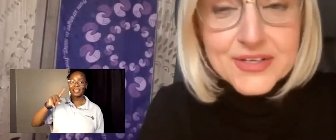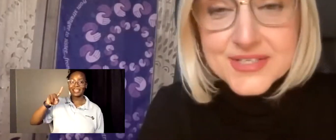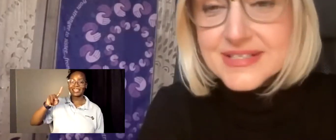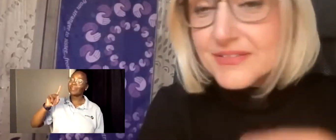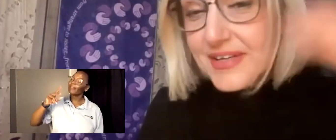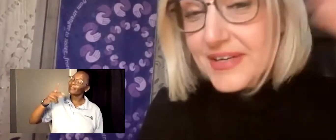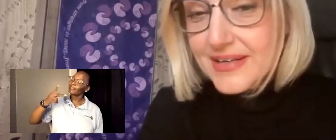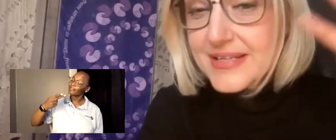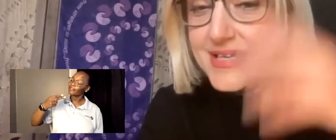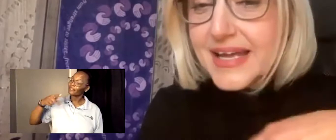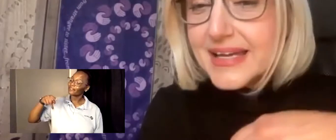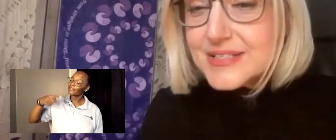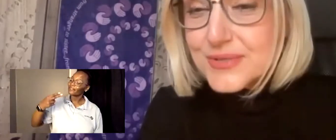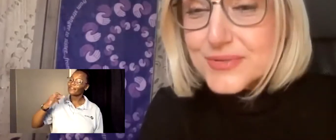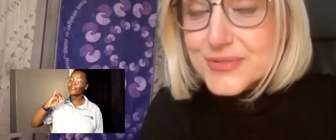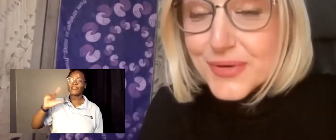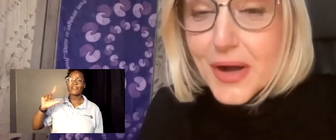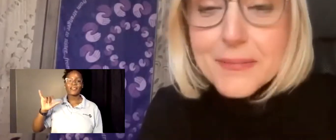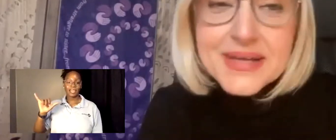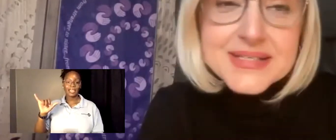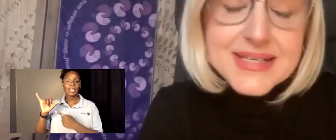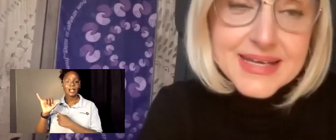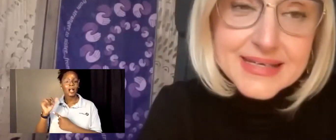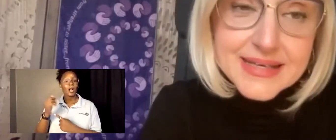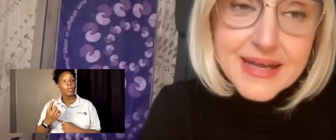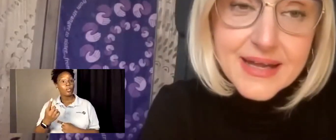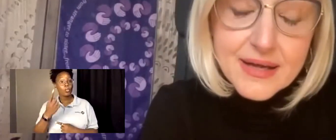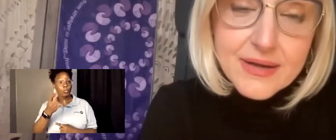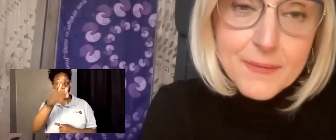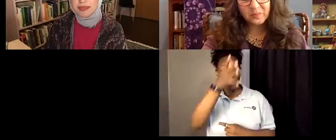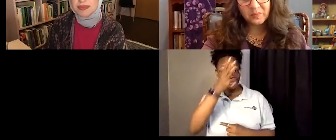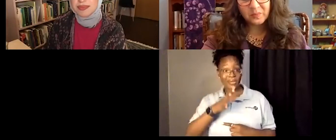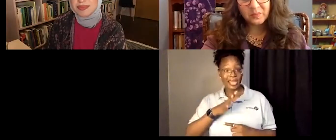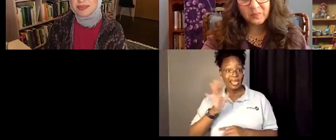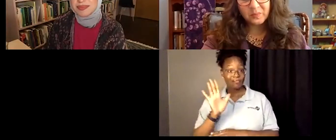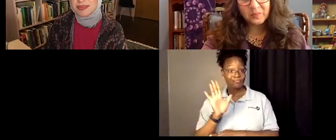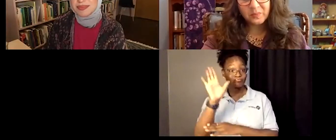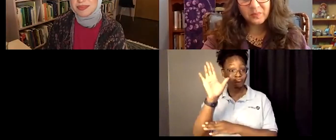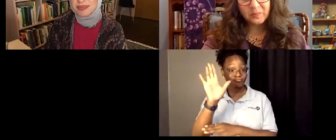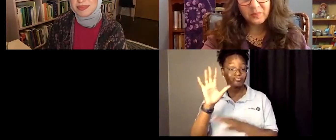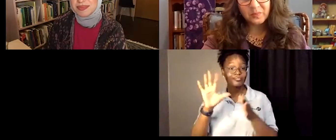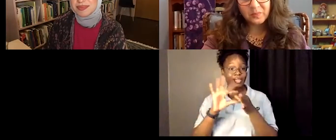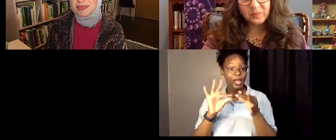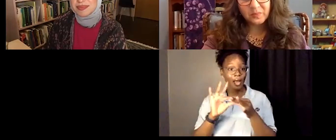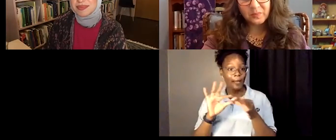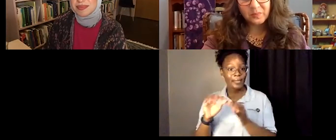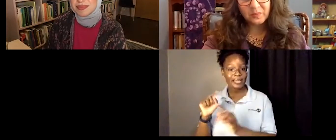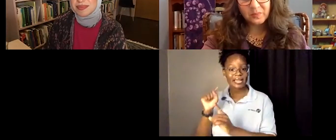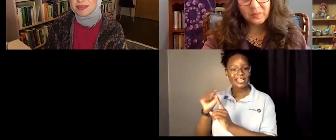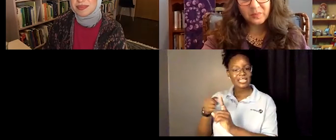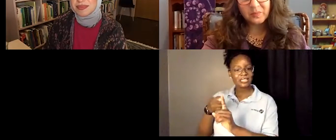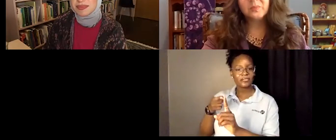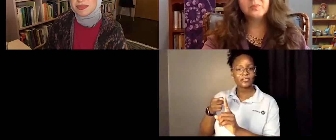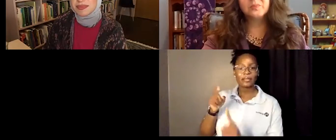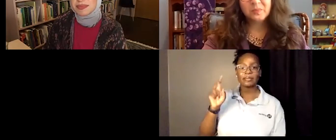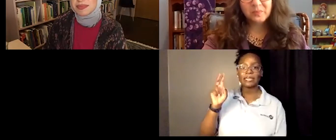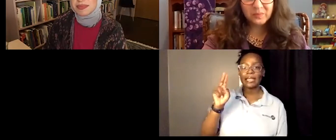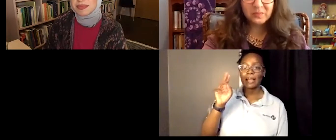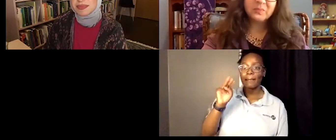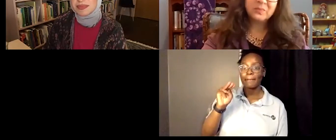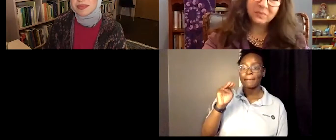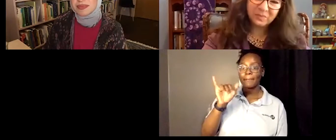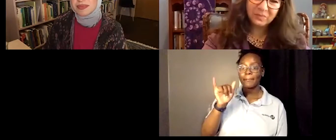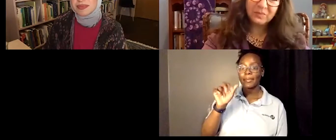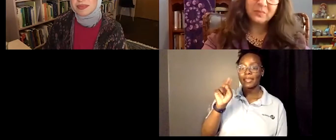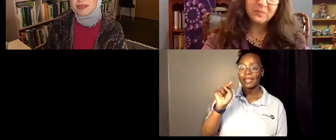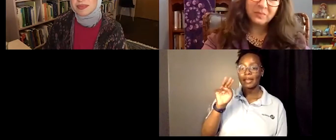in the audience lifted his hand to comment, and he was from Myanmar, and he was